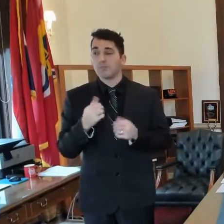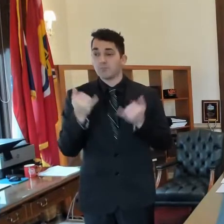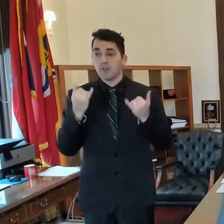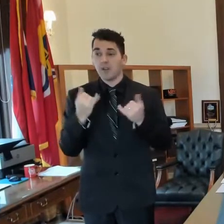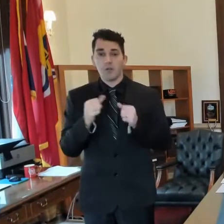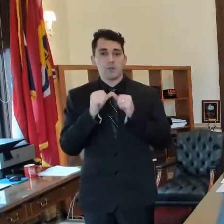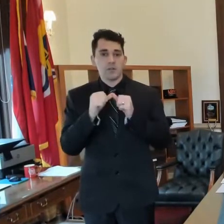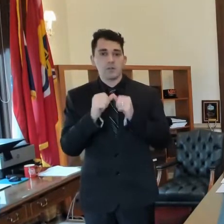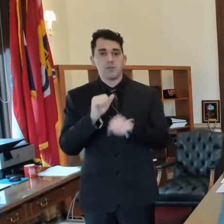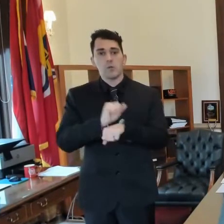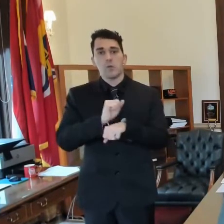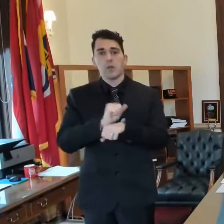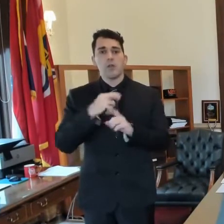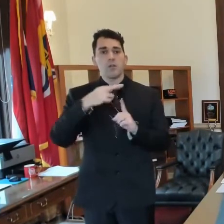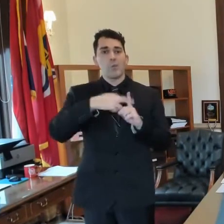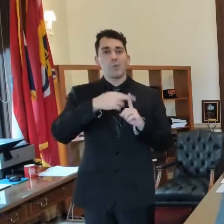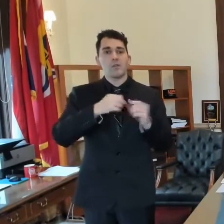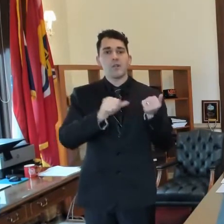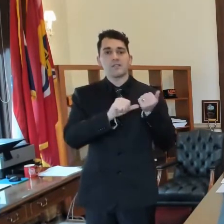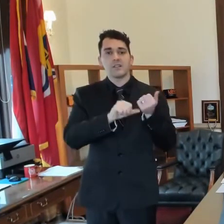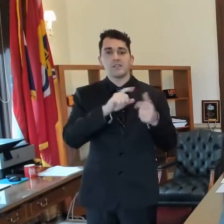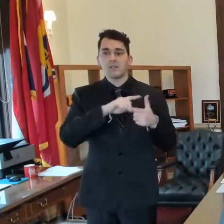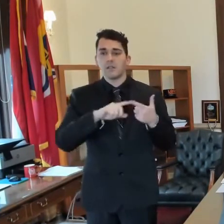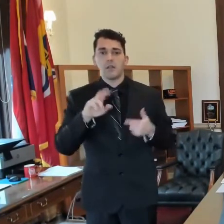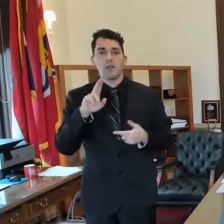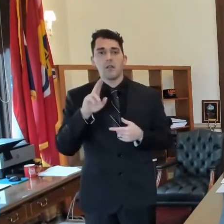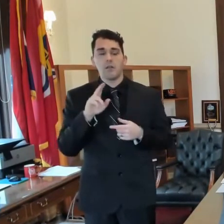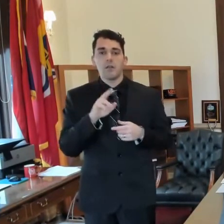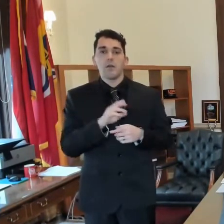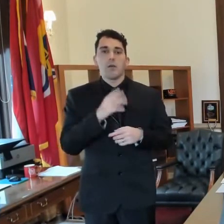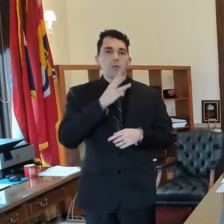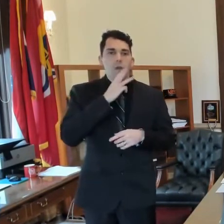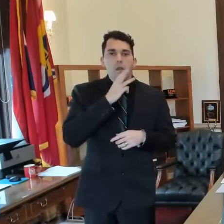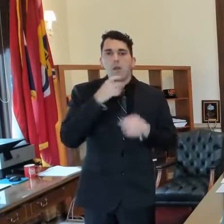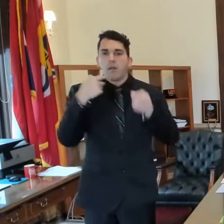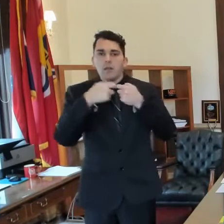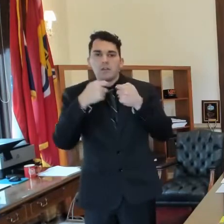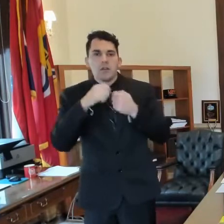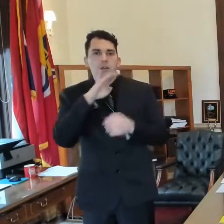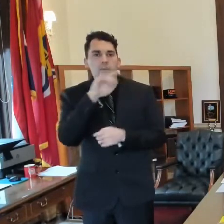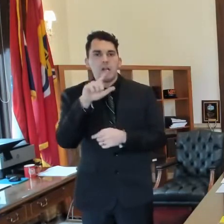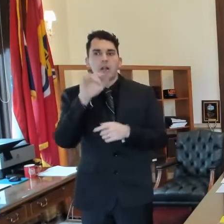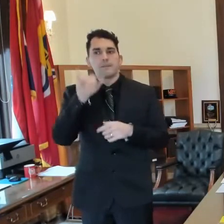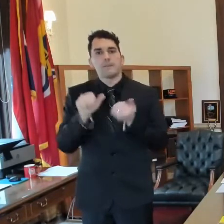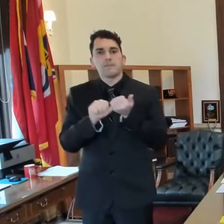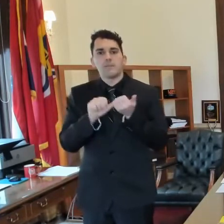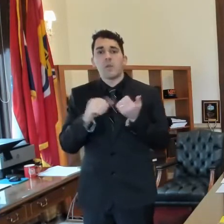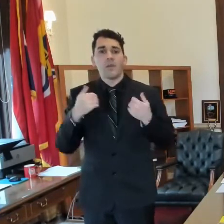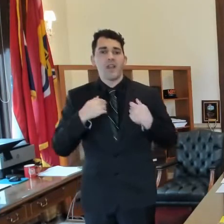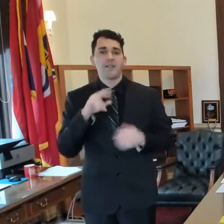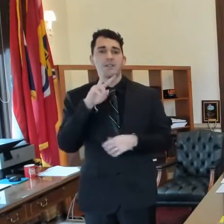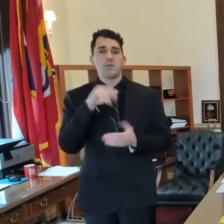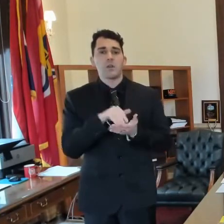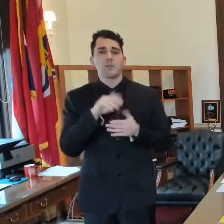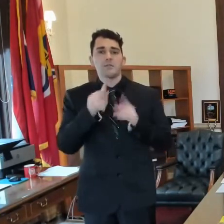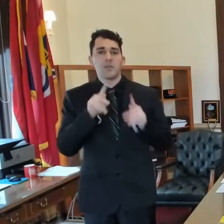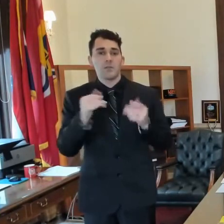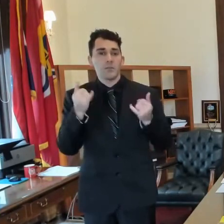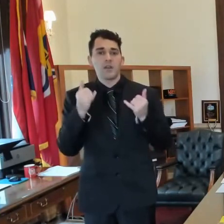and utility assistance for folks. We have about 2,000 people on that waiting list right now, and that they're working through